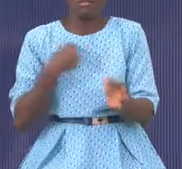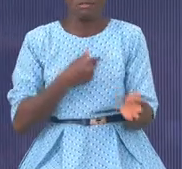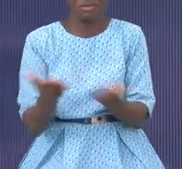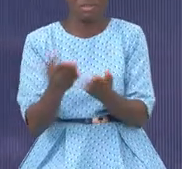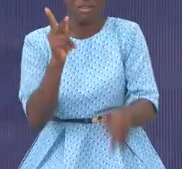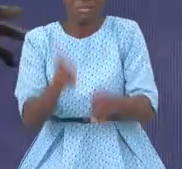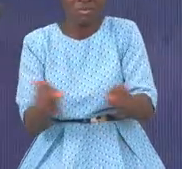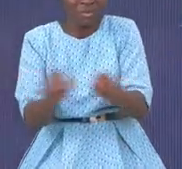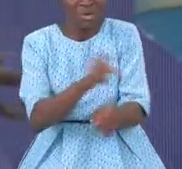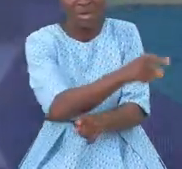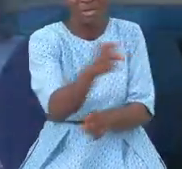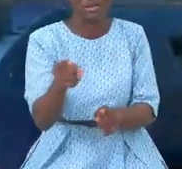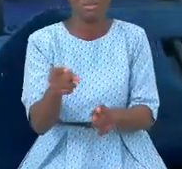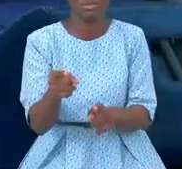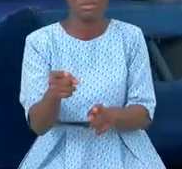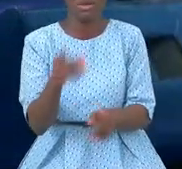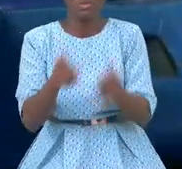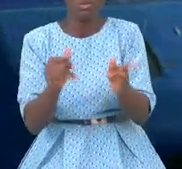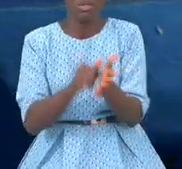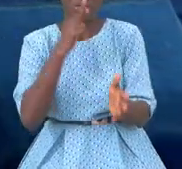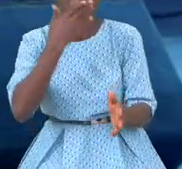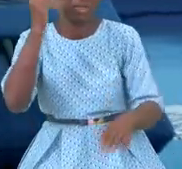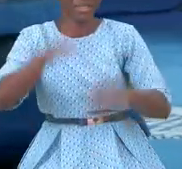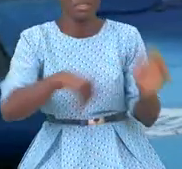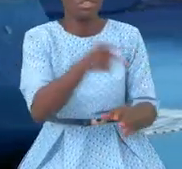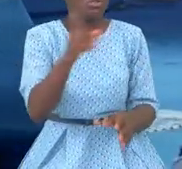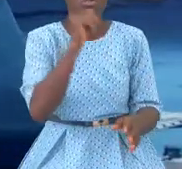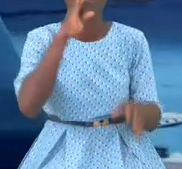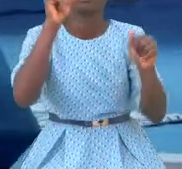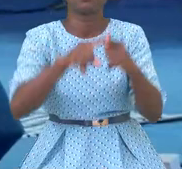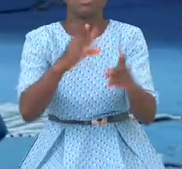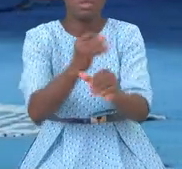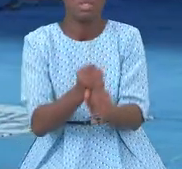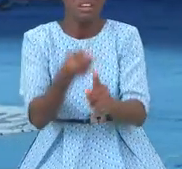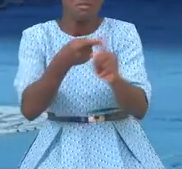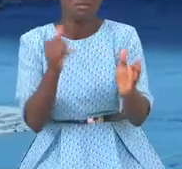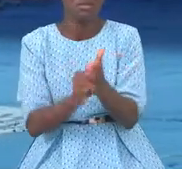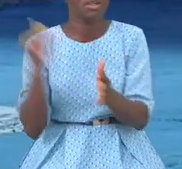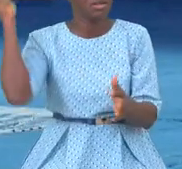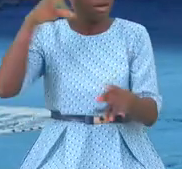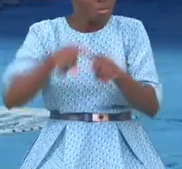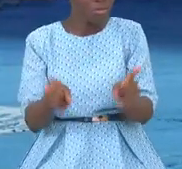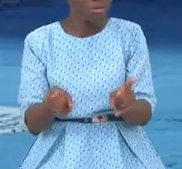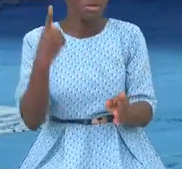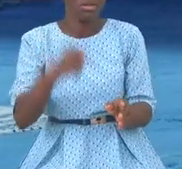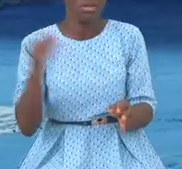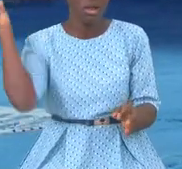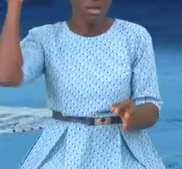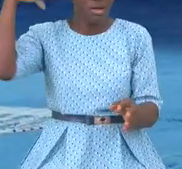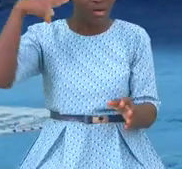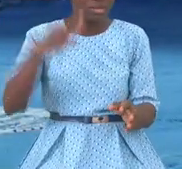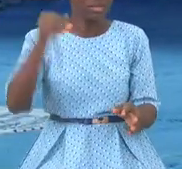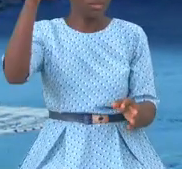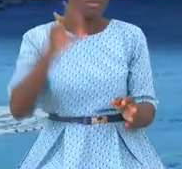get of that grace. But he said, you see, the grace of God is unlimited. You see, the grace